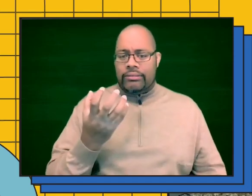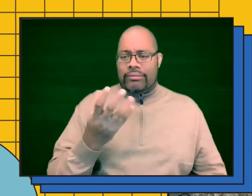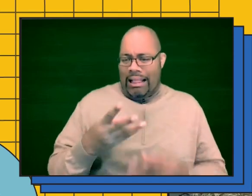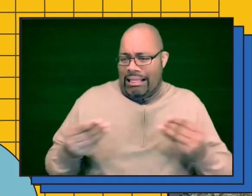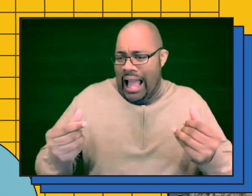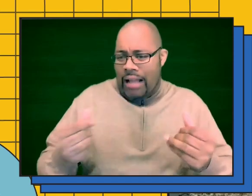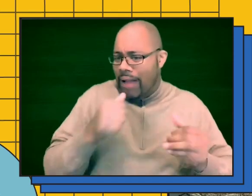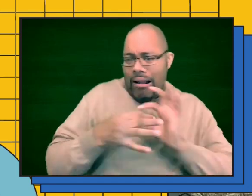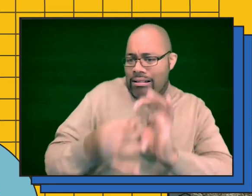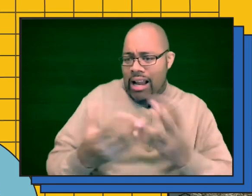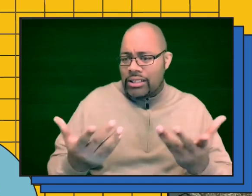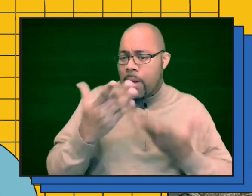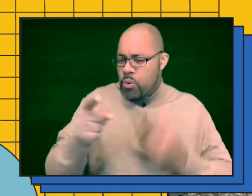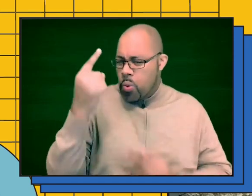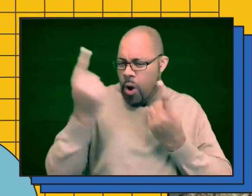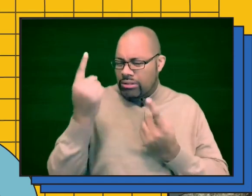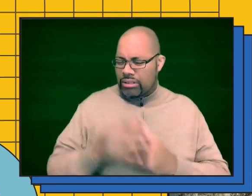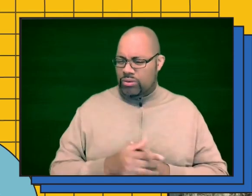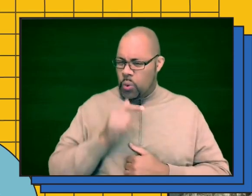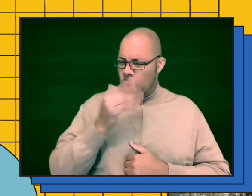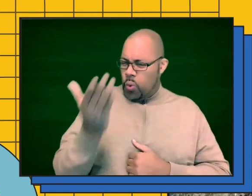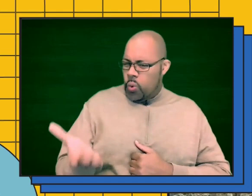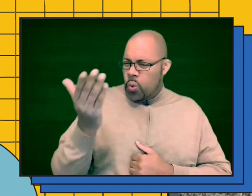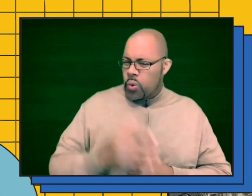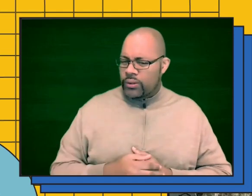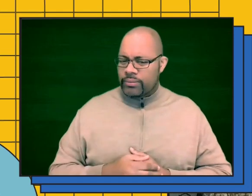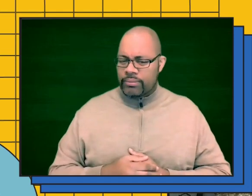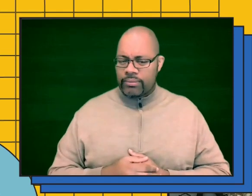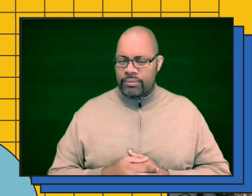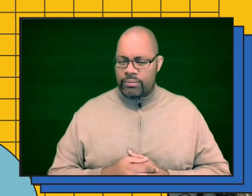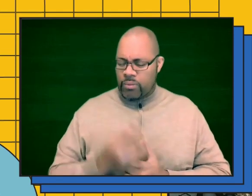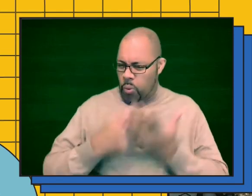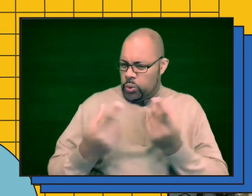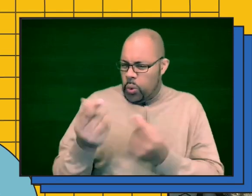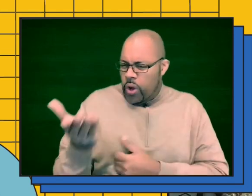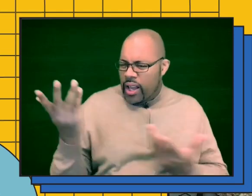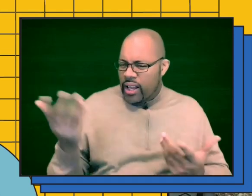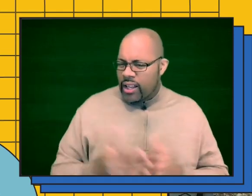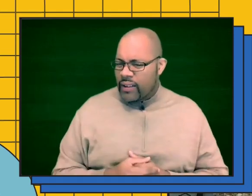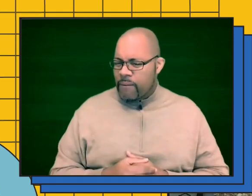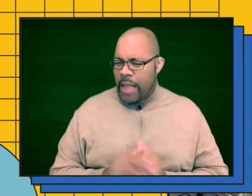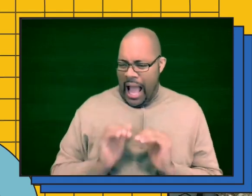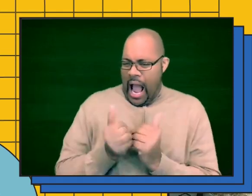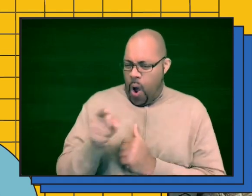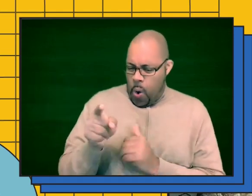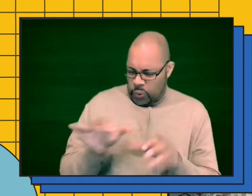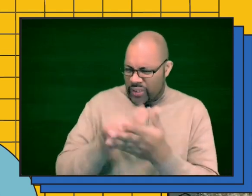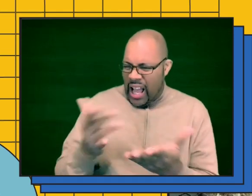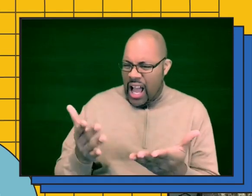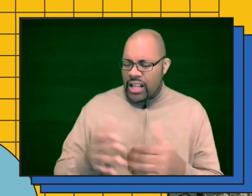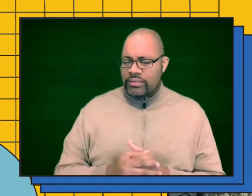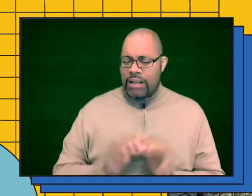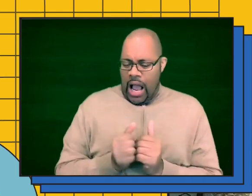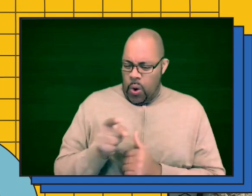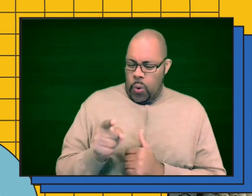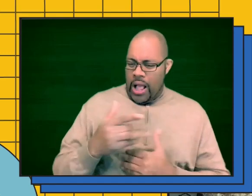masks and land, you might wonder who they are, what they are doing, how do they do